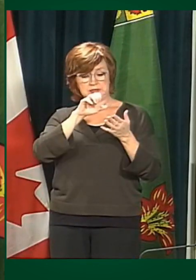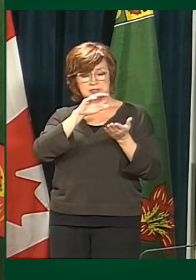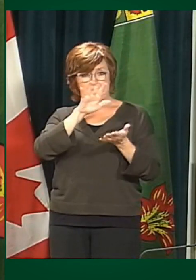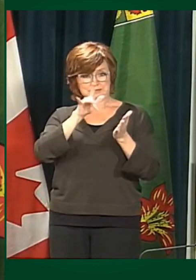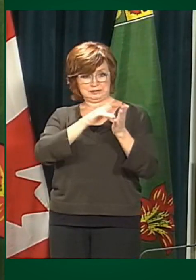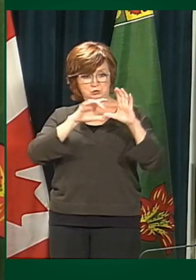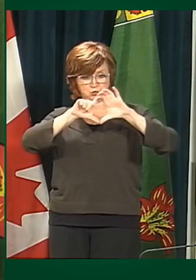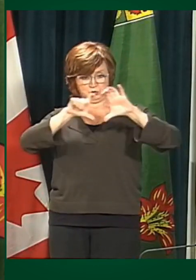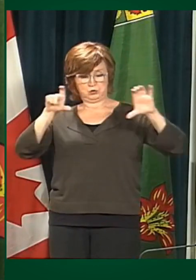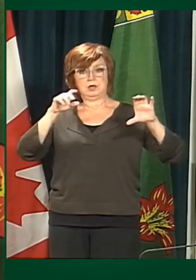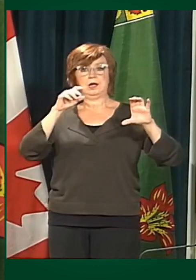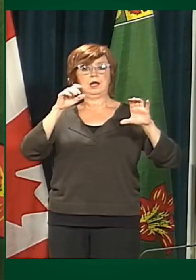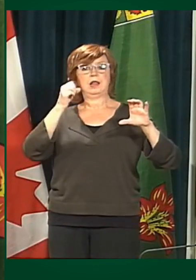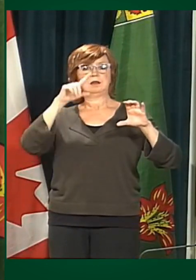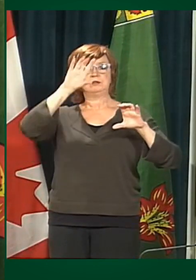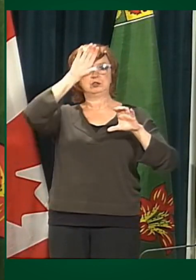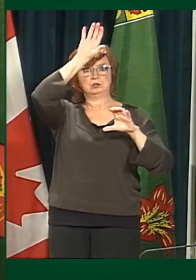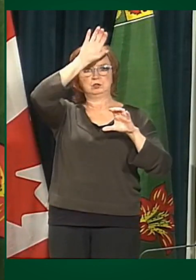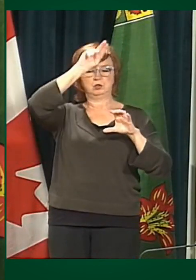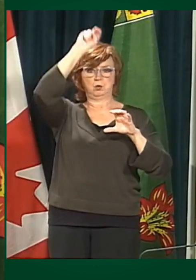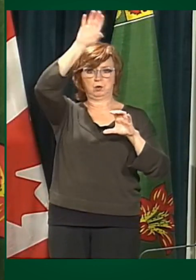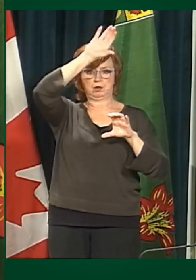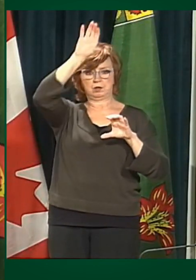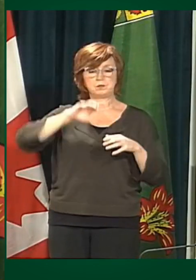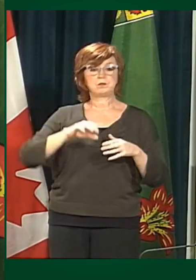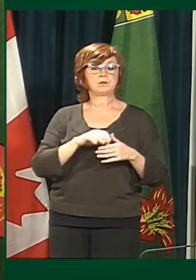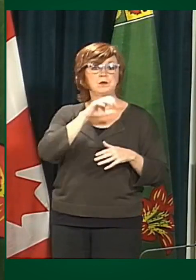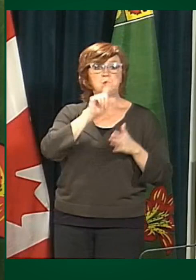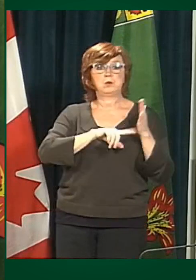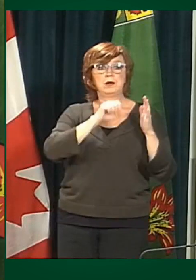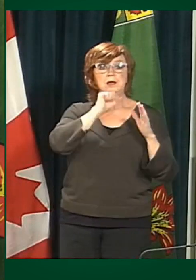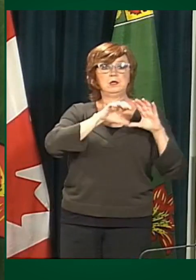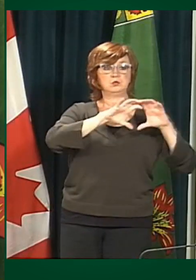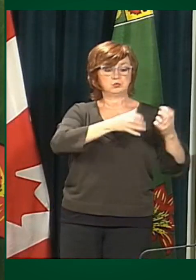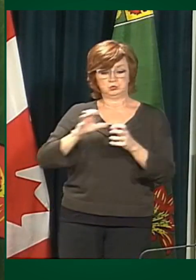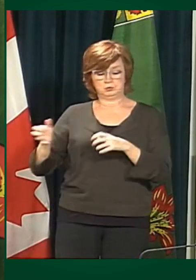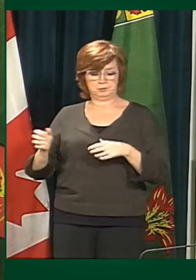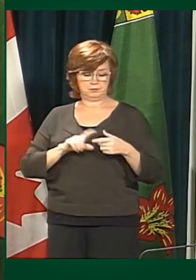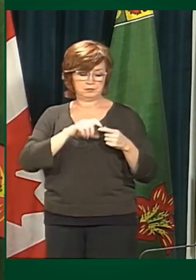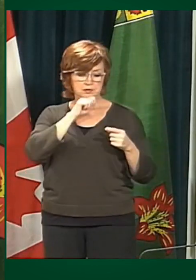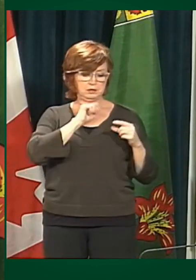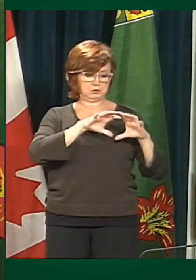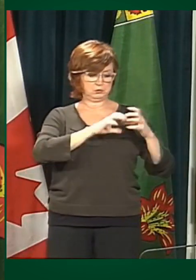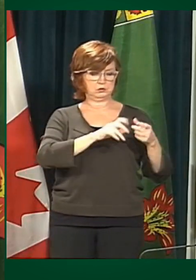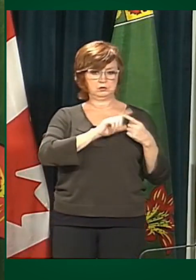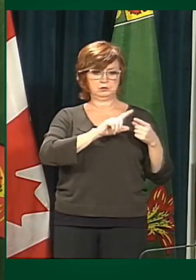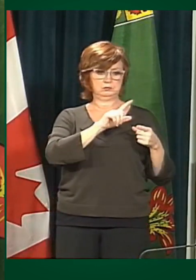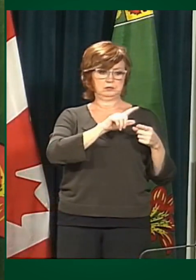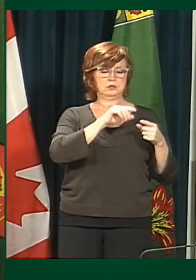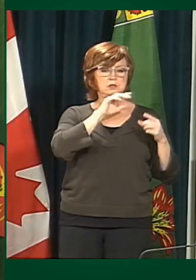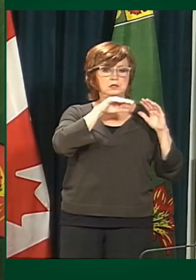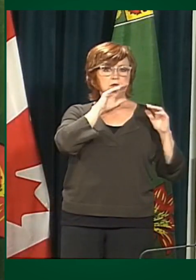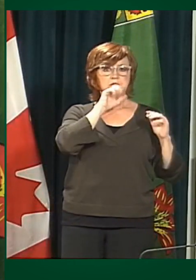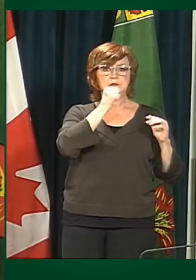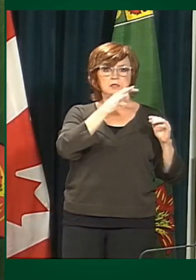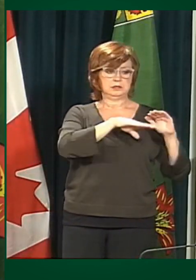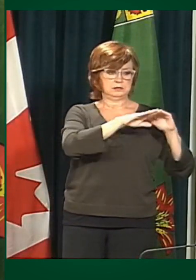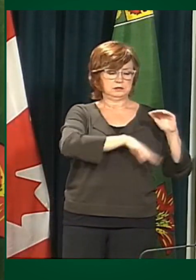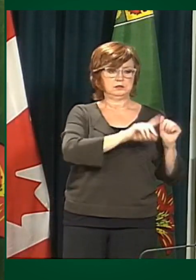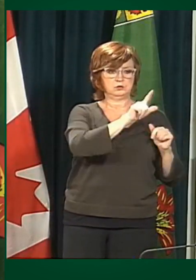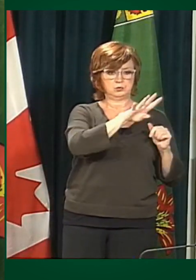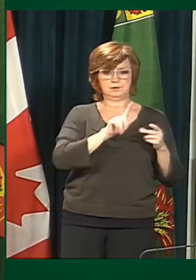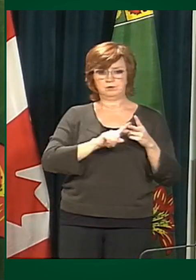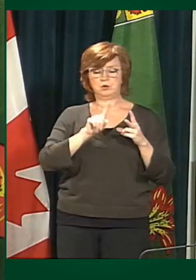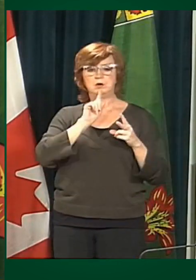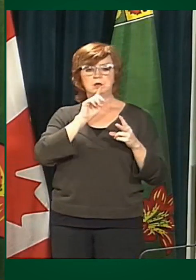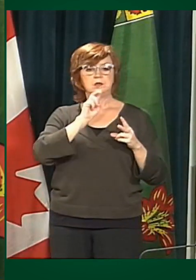north. In terms of age ranges, we have 24 under 19, 114 20